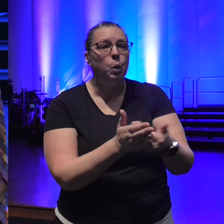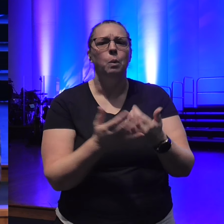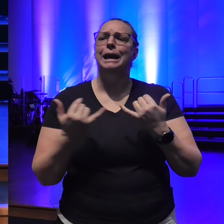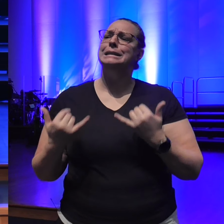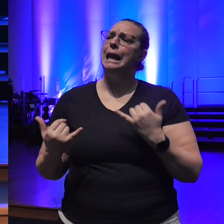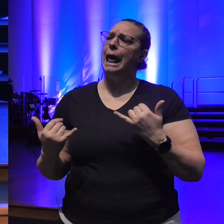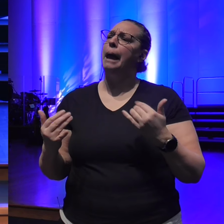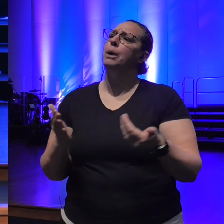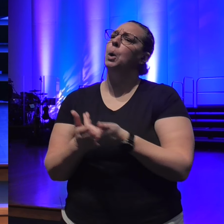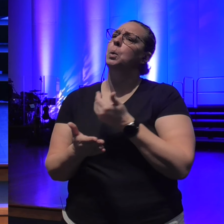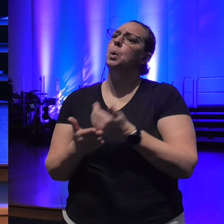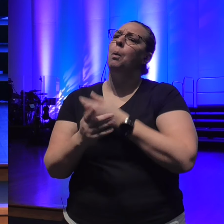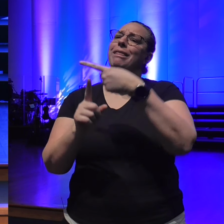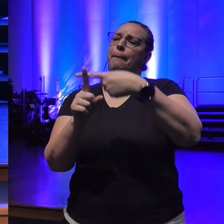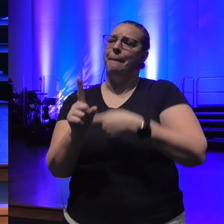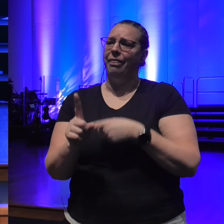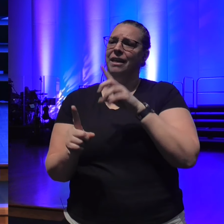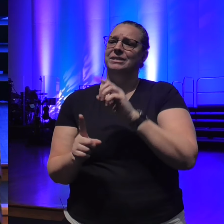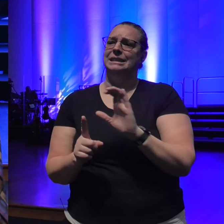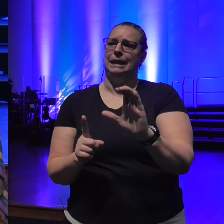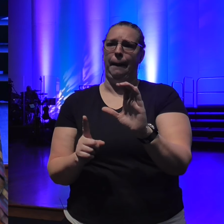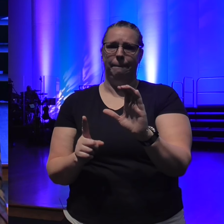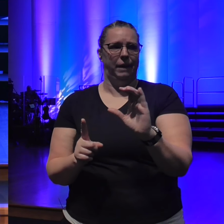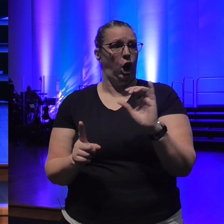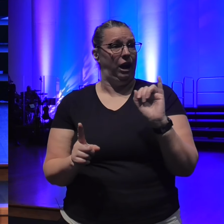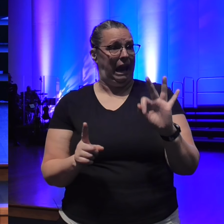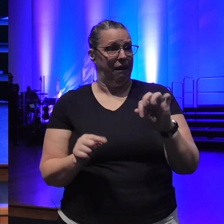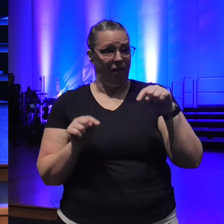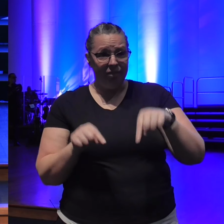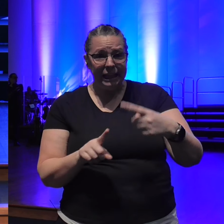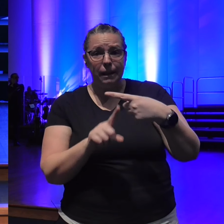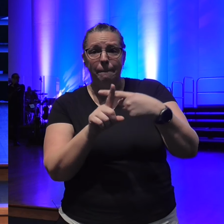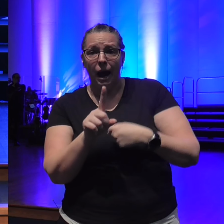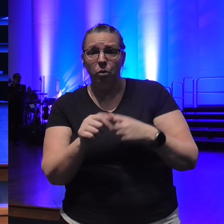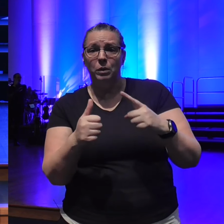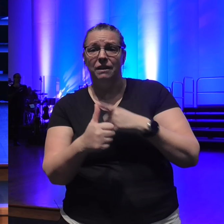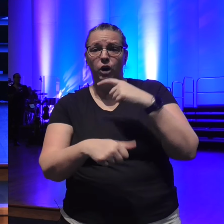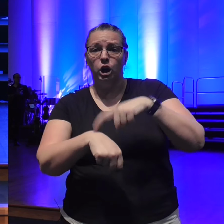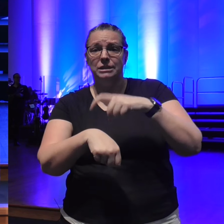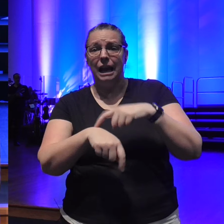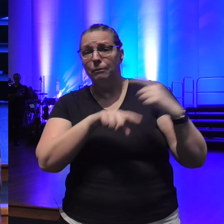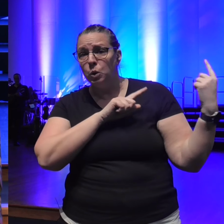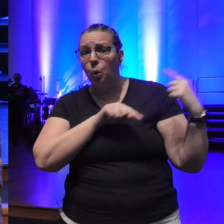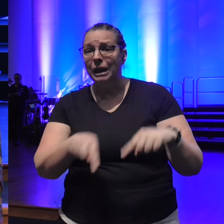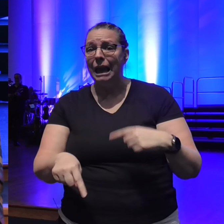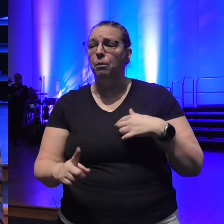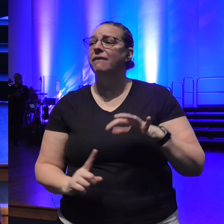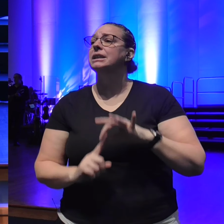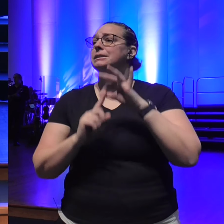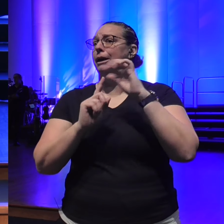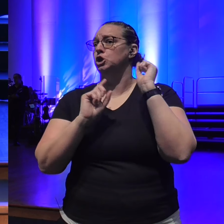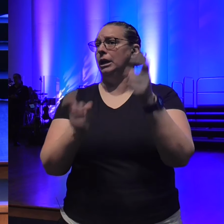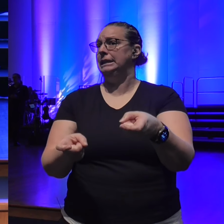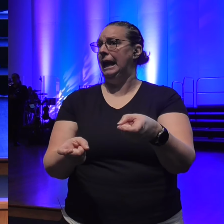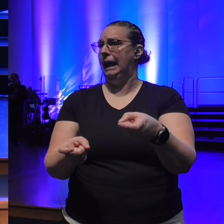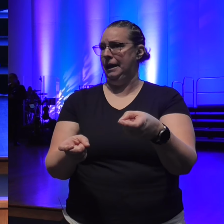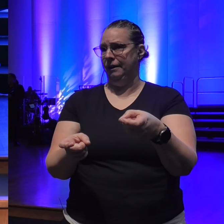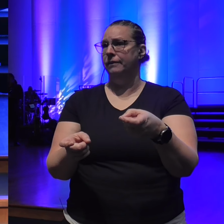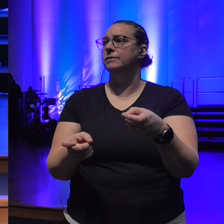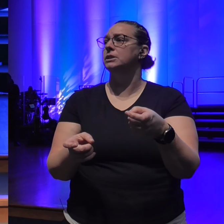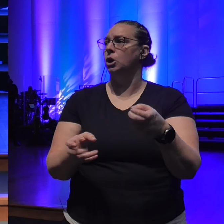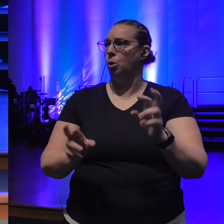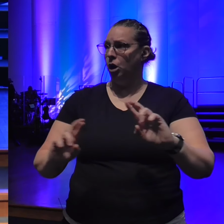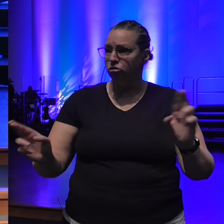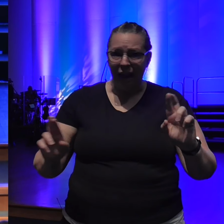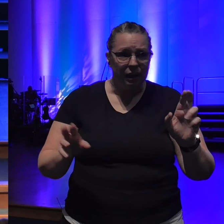but if you're brand new this month of December, if in December was one of the first times you were ever here, we have a special gift for you. Our ushers have